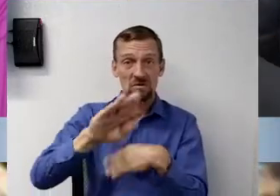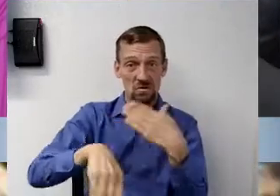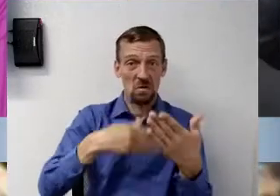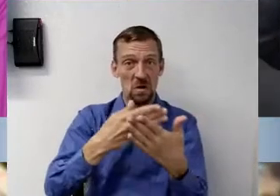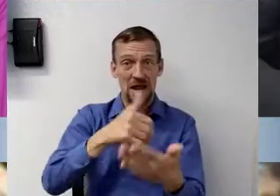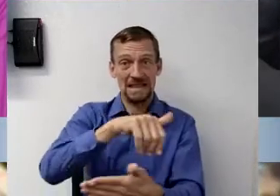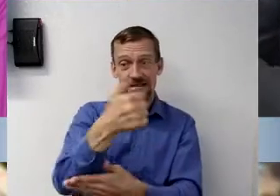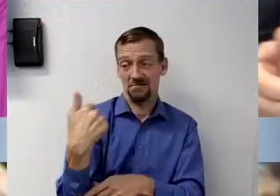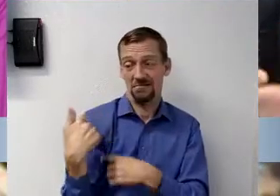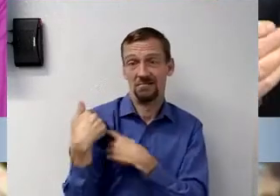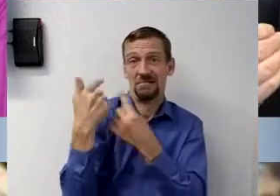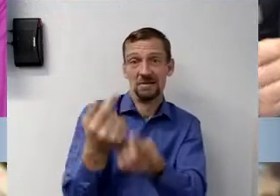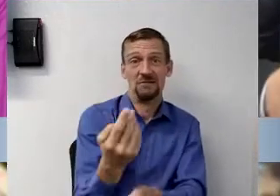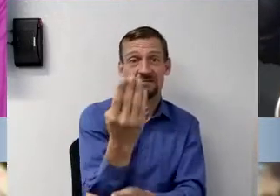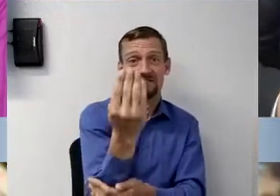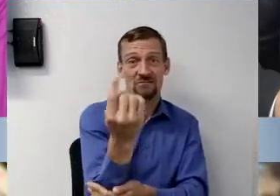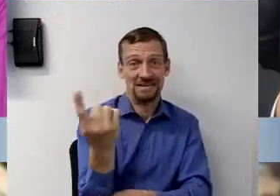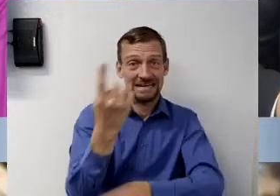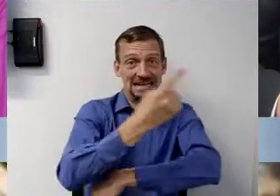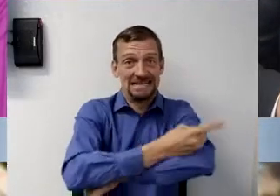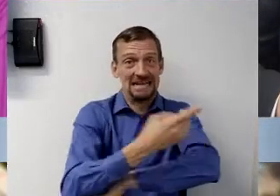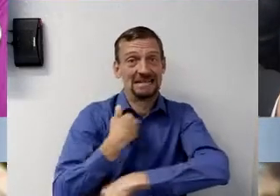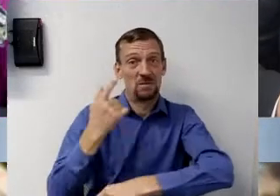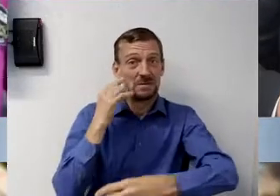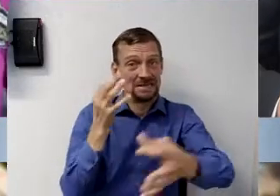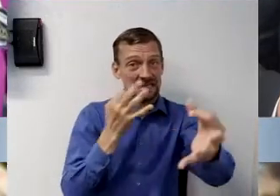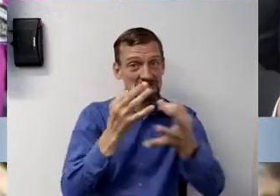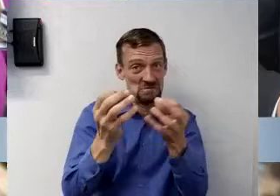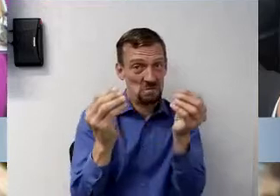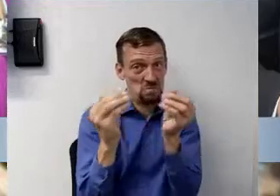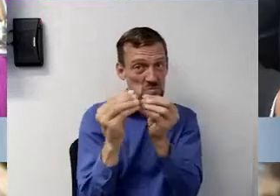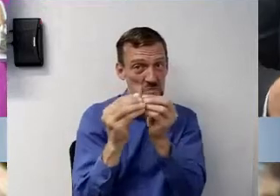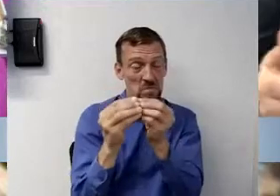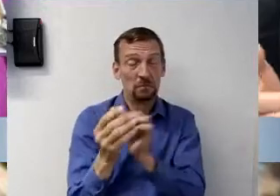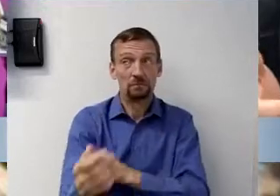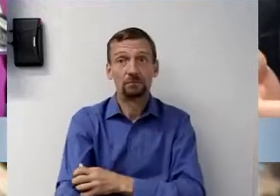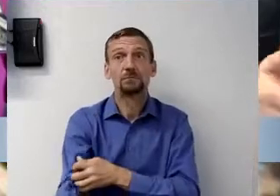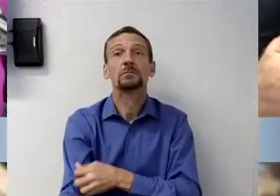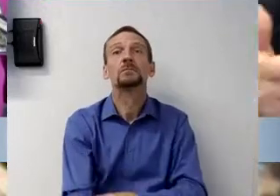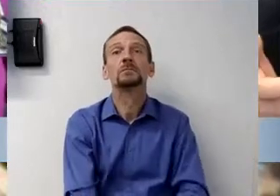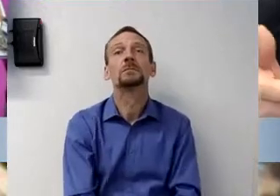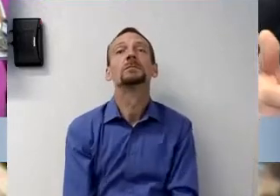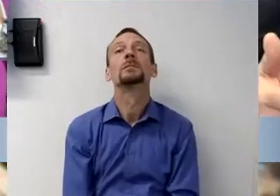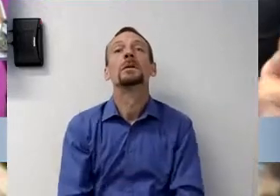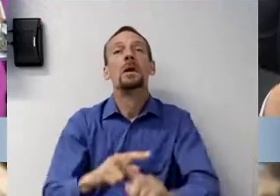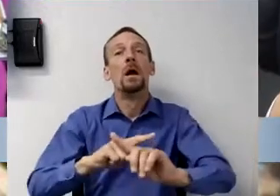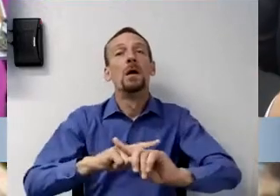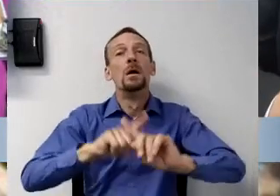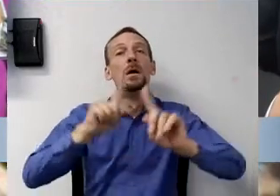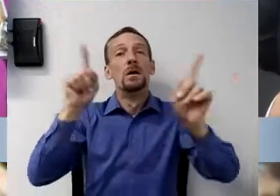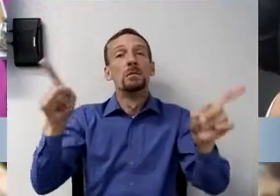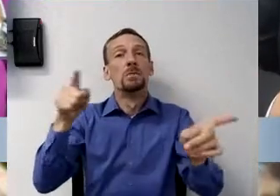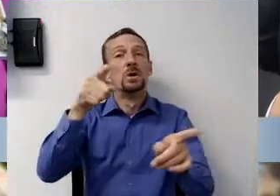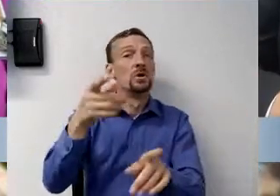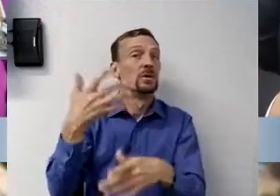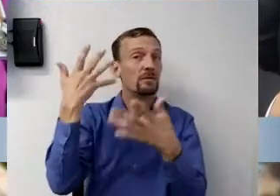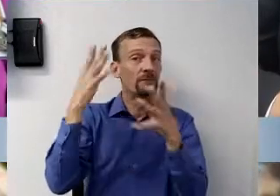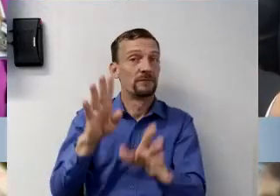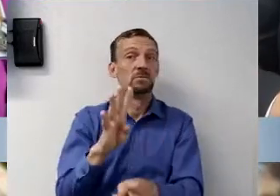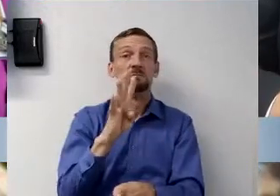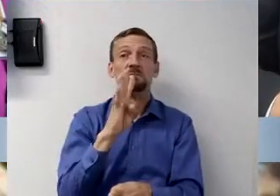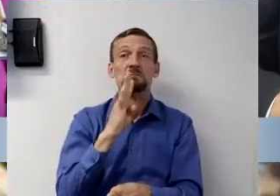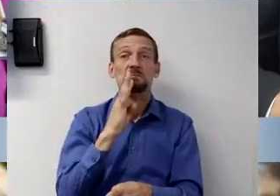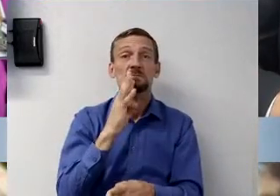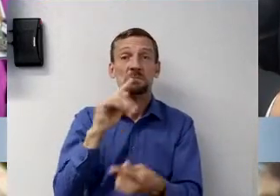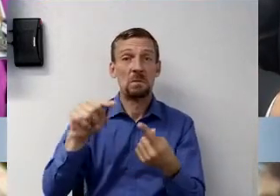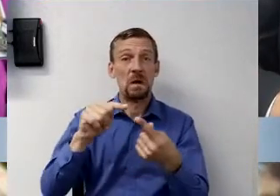and I'll bring that to home here pretty quick. Interestingly, and you've heard me talk about this at our